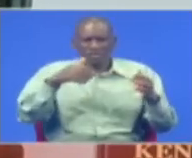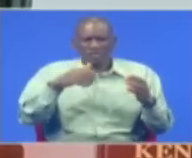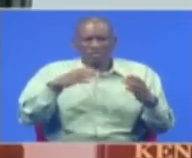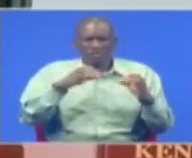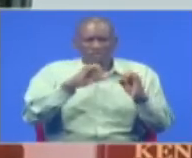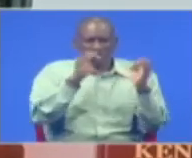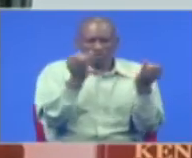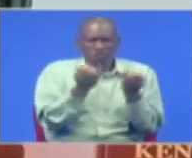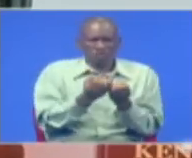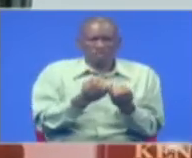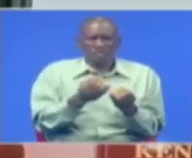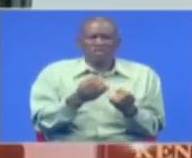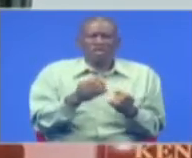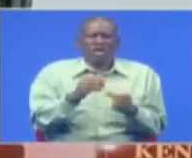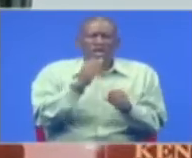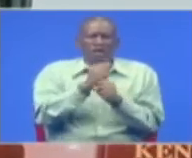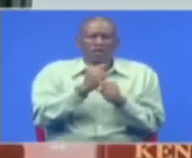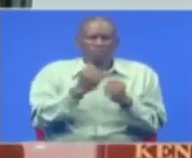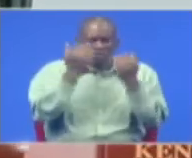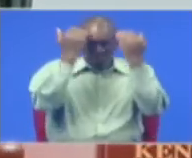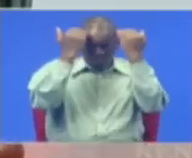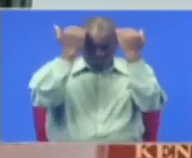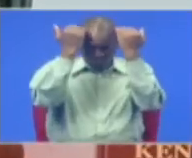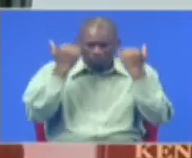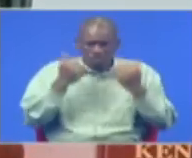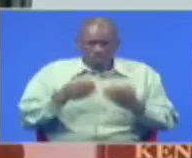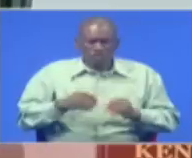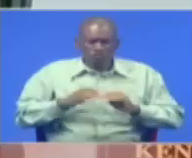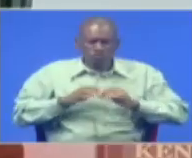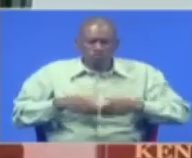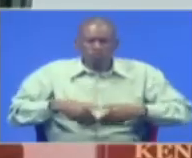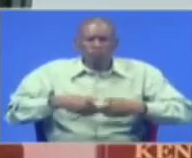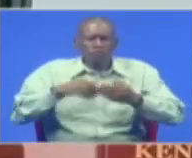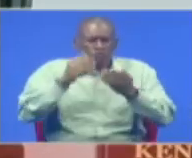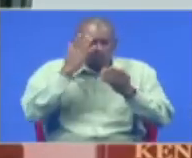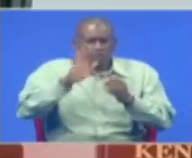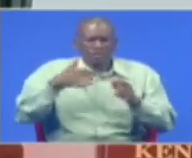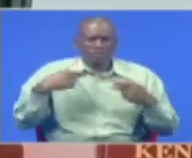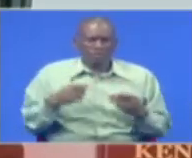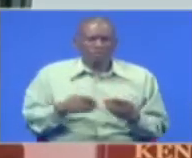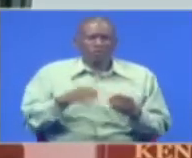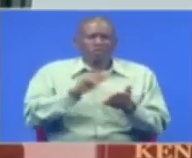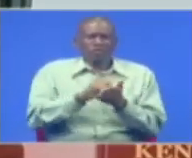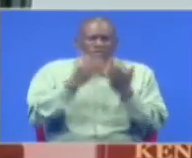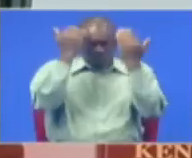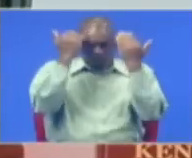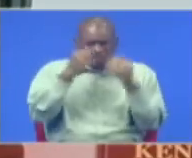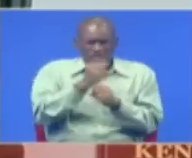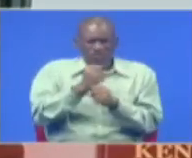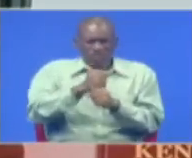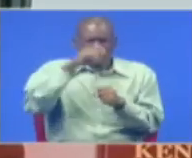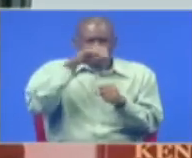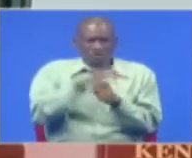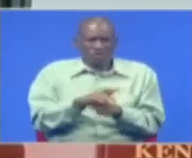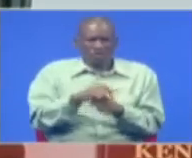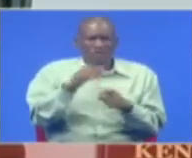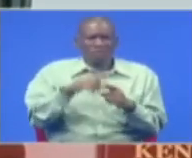to take the judiciary to the people. So far, the judiciary has done a lot. There are